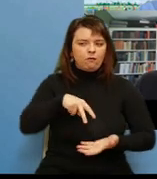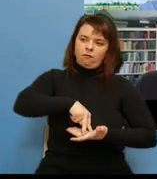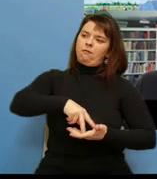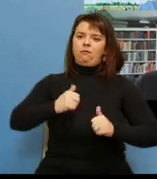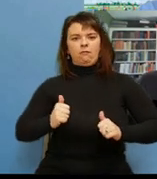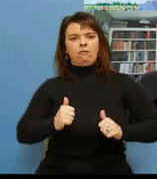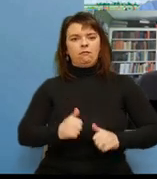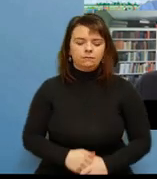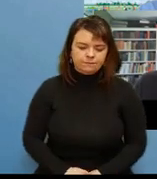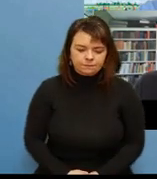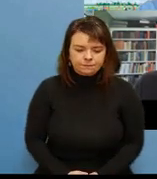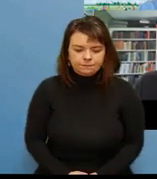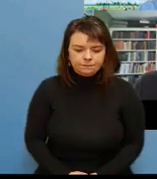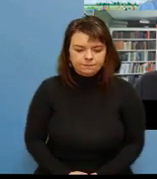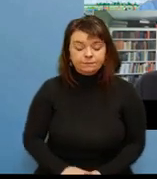strong position.